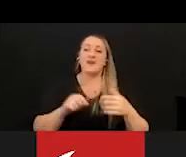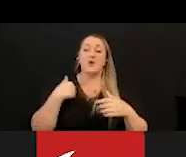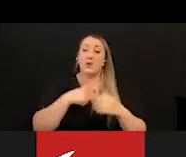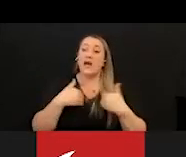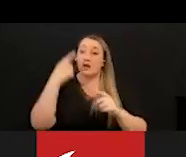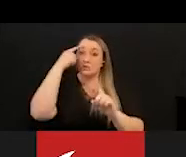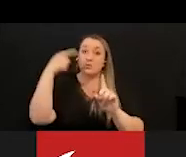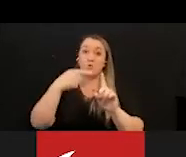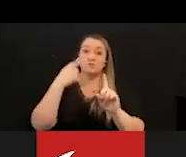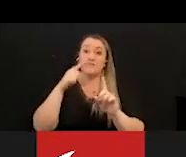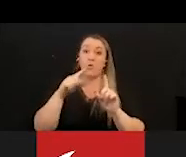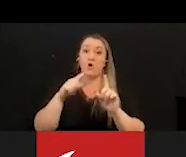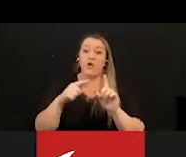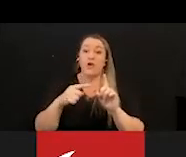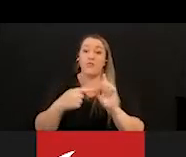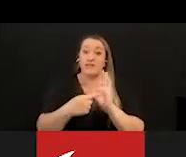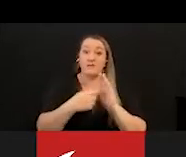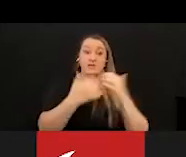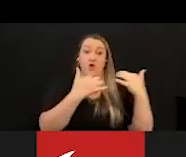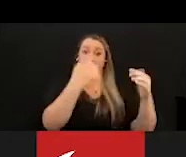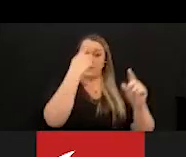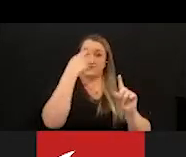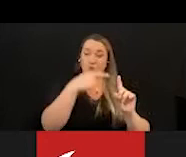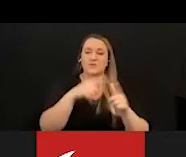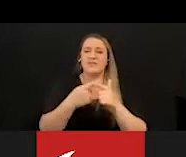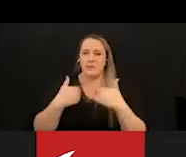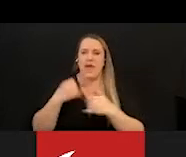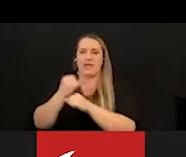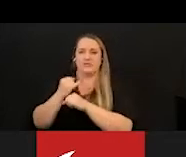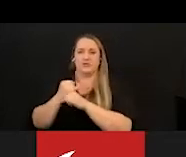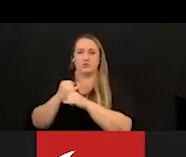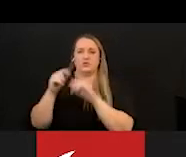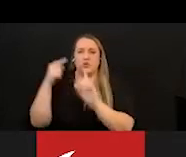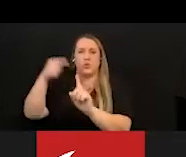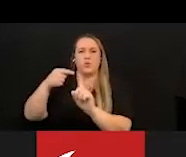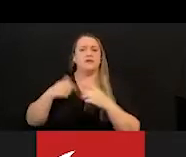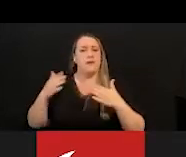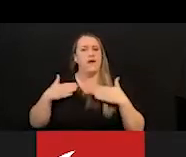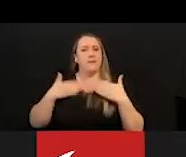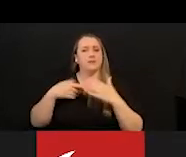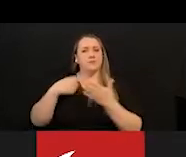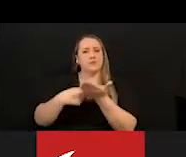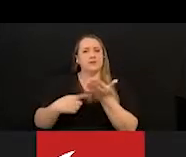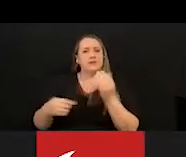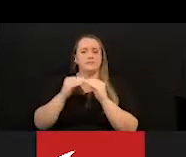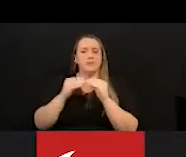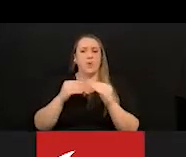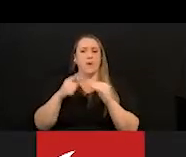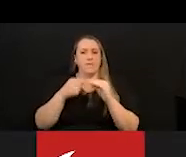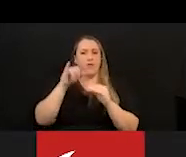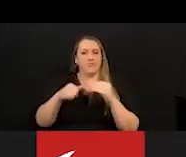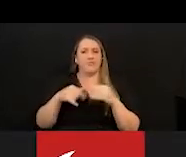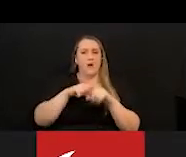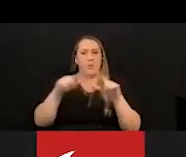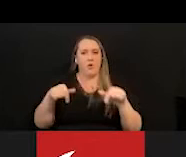were audience goals, and then we also had institutional goals, and I'm happy to talk more of that. About that as we kind of go forward.